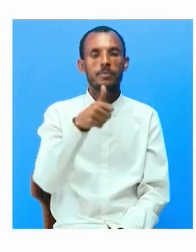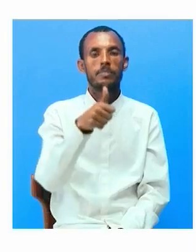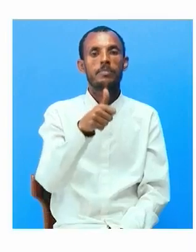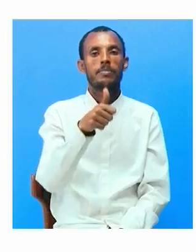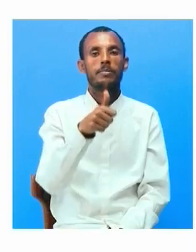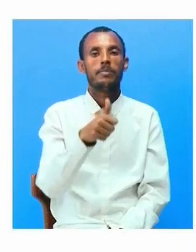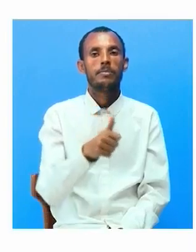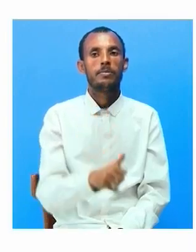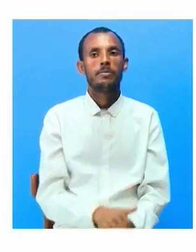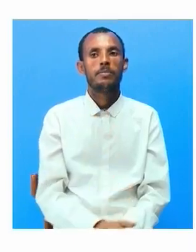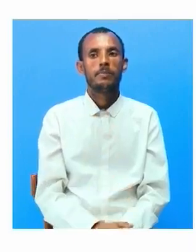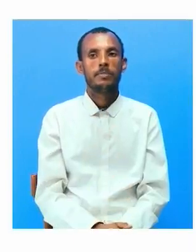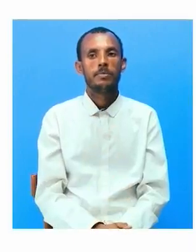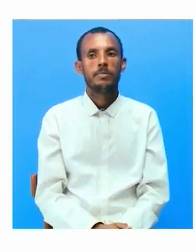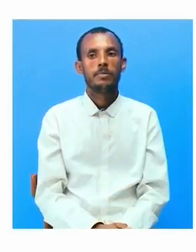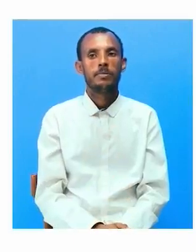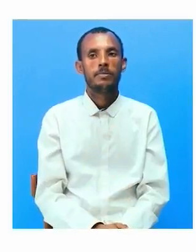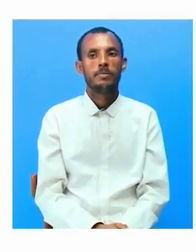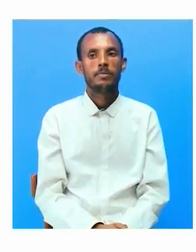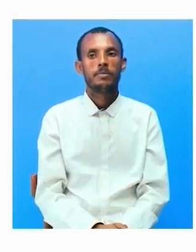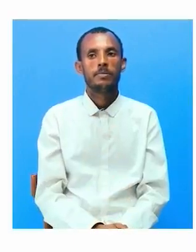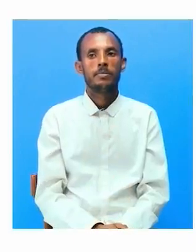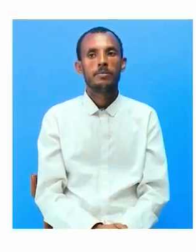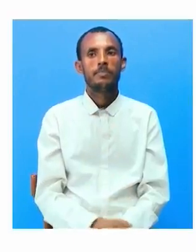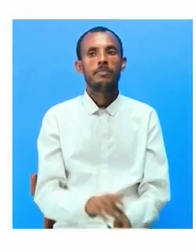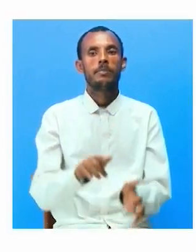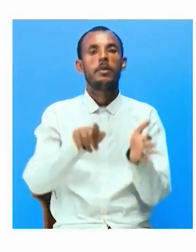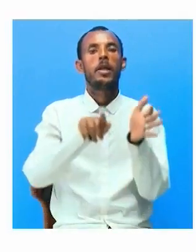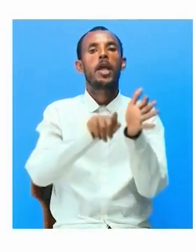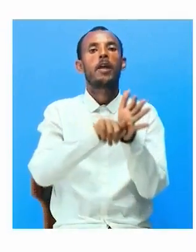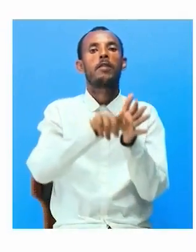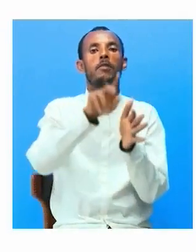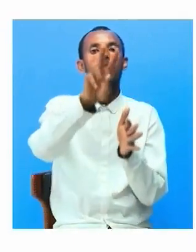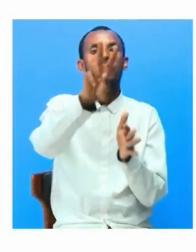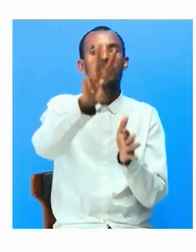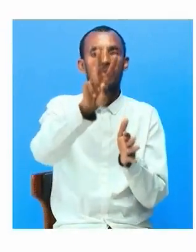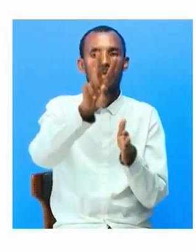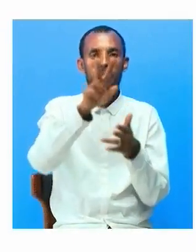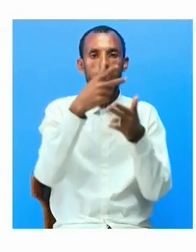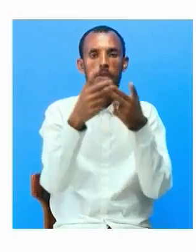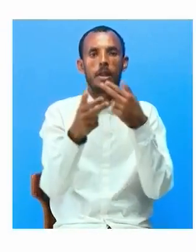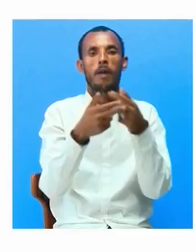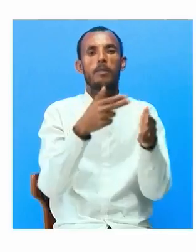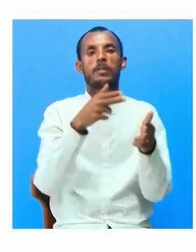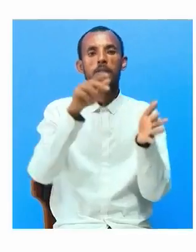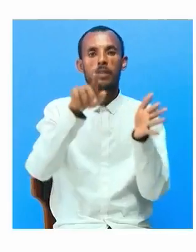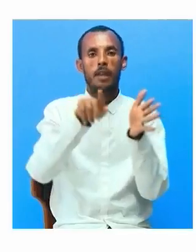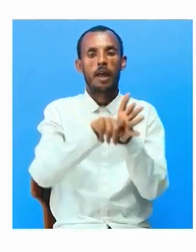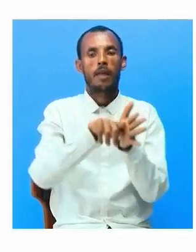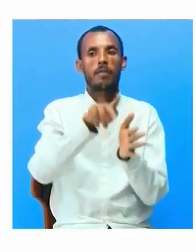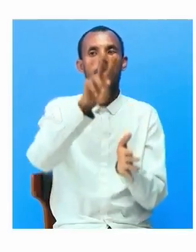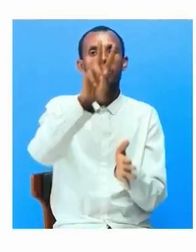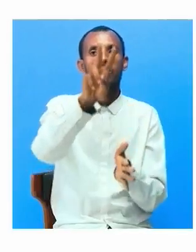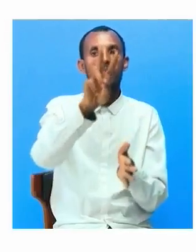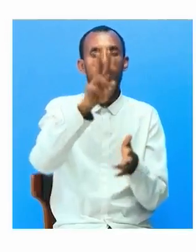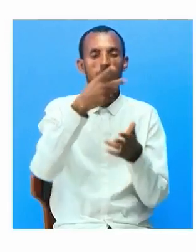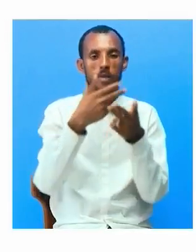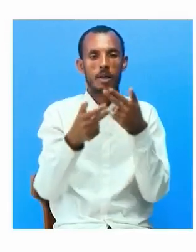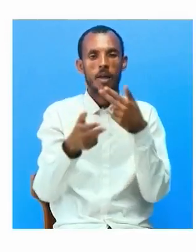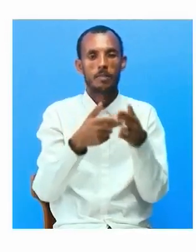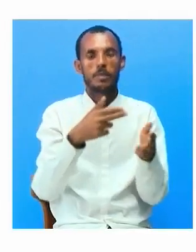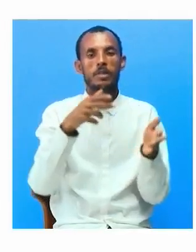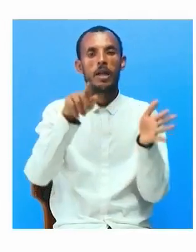A, take this one, -2 times -2